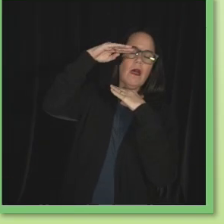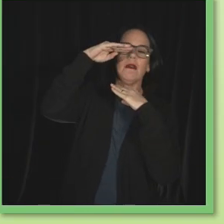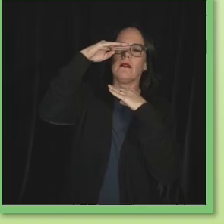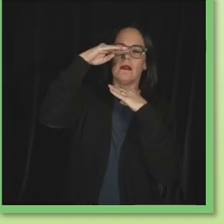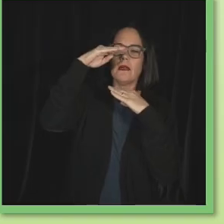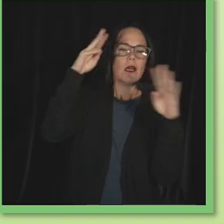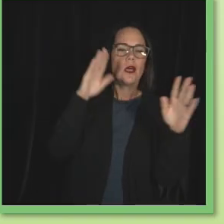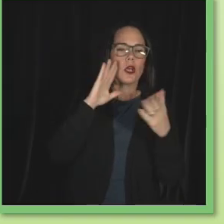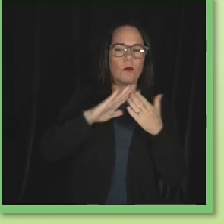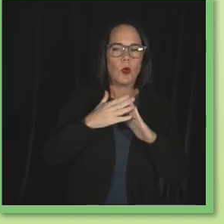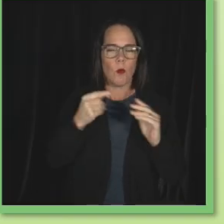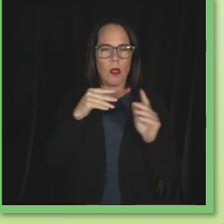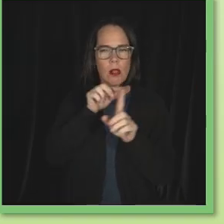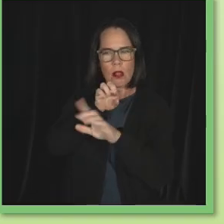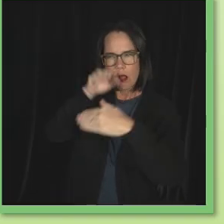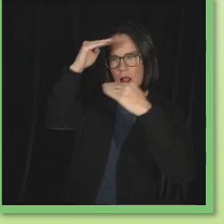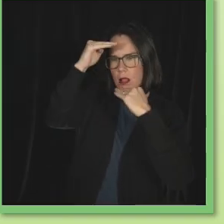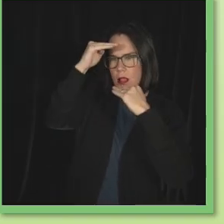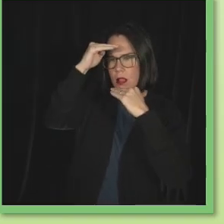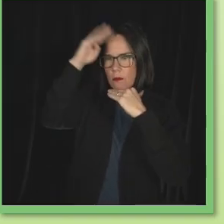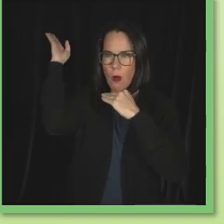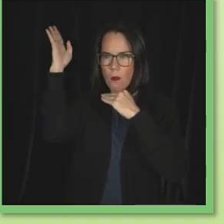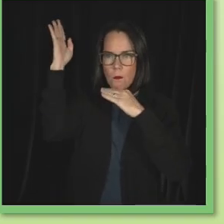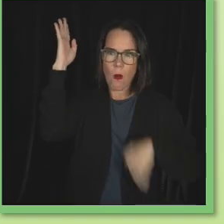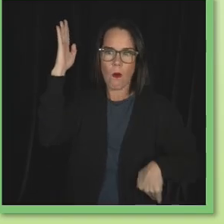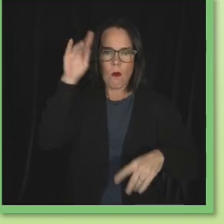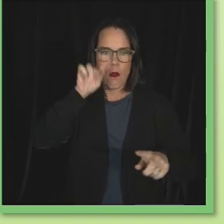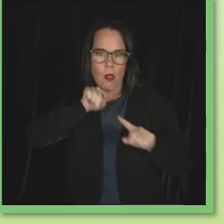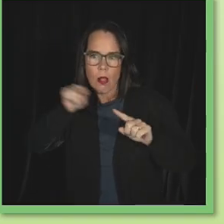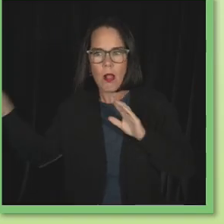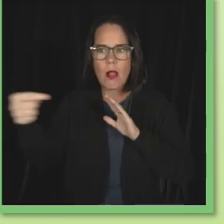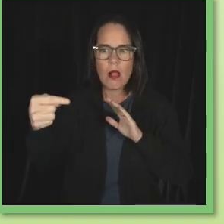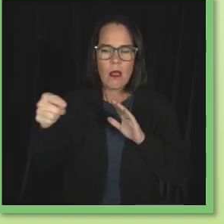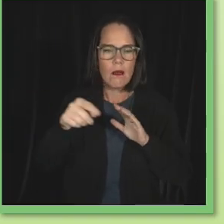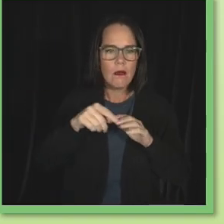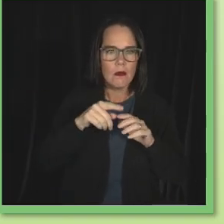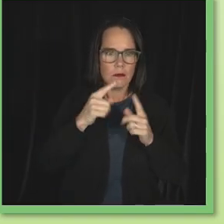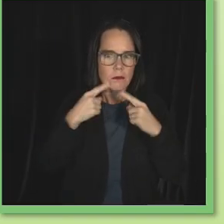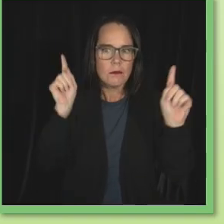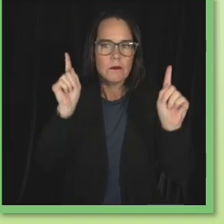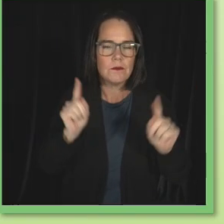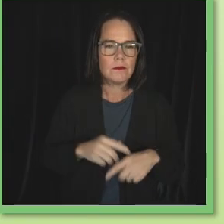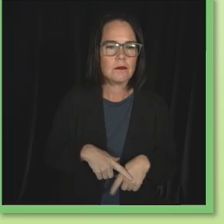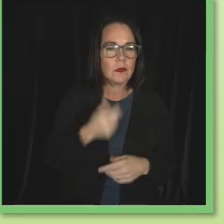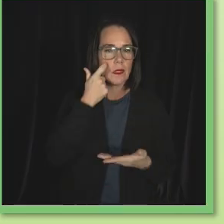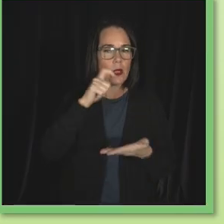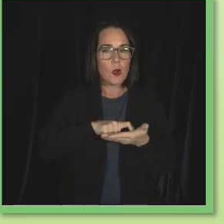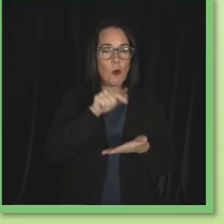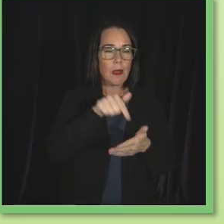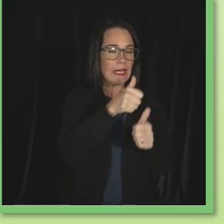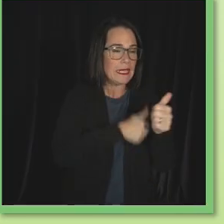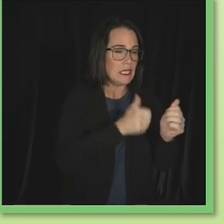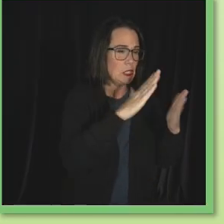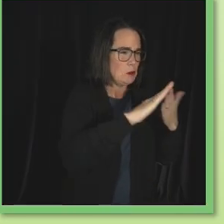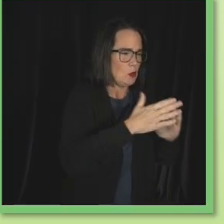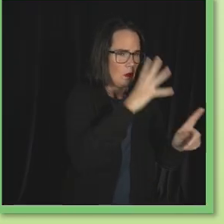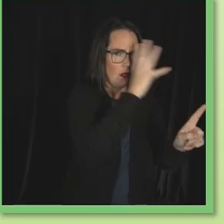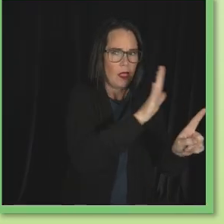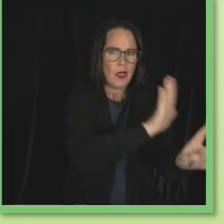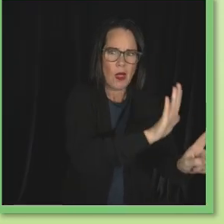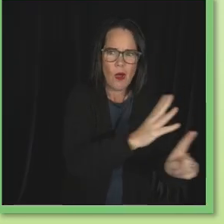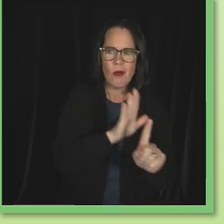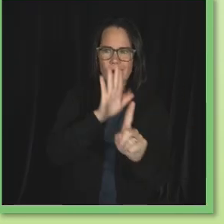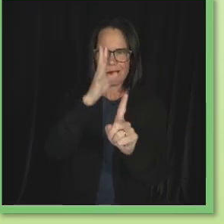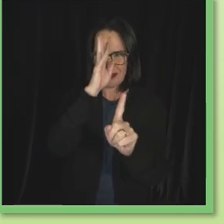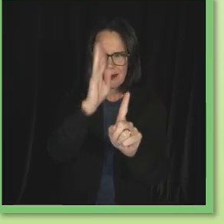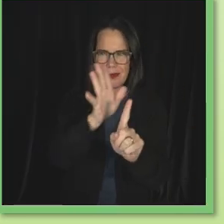creative solutions. We saw this everywhere, as every community was creating their own solution based on custom